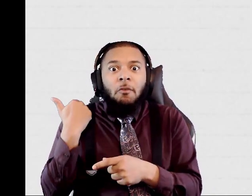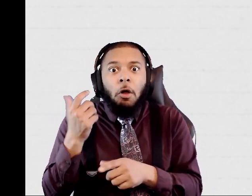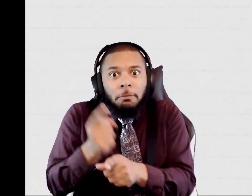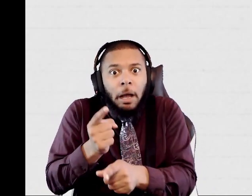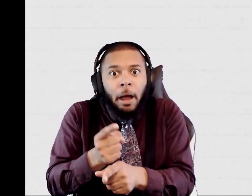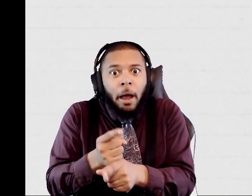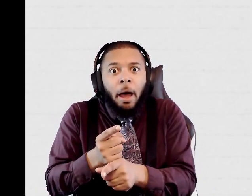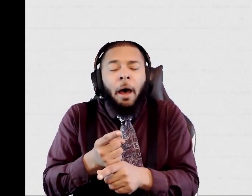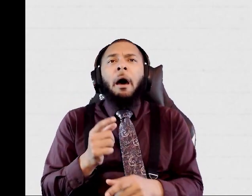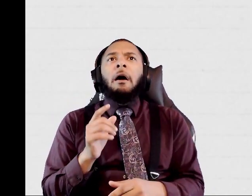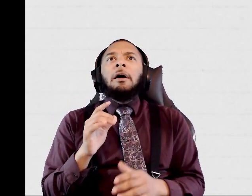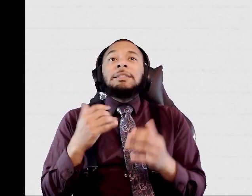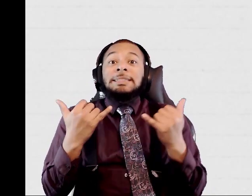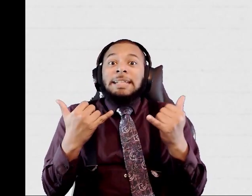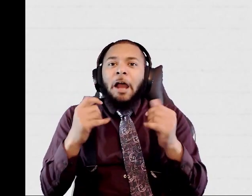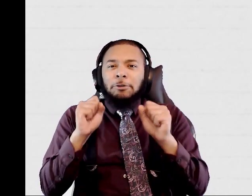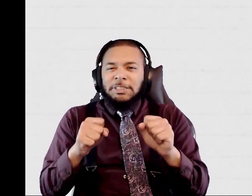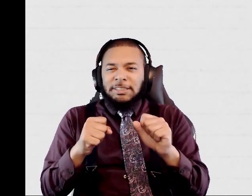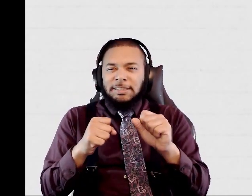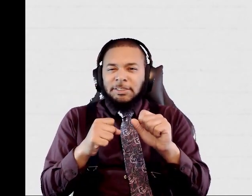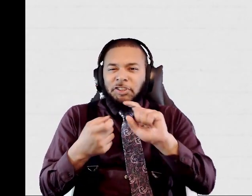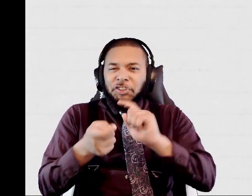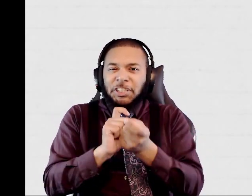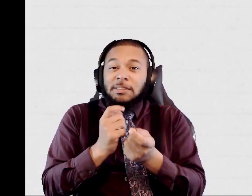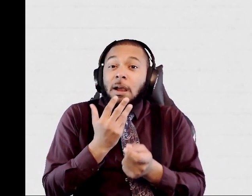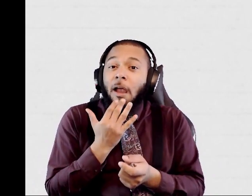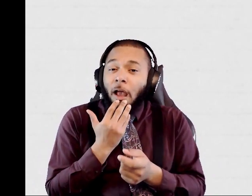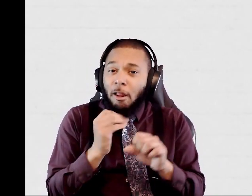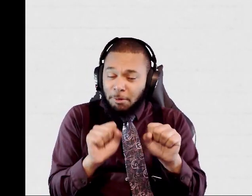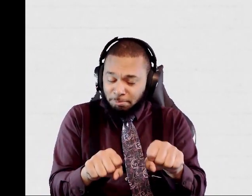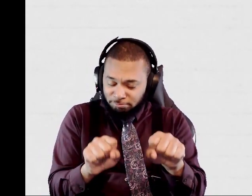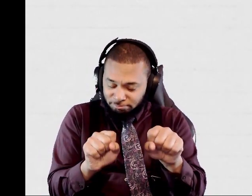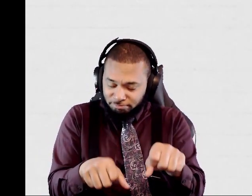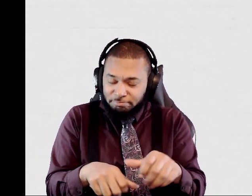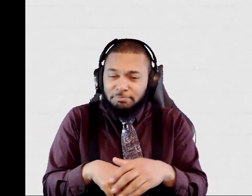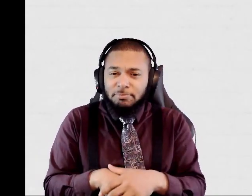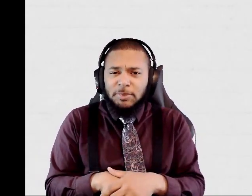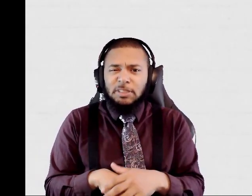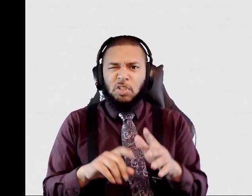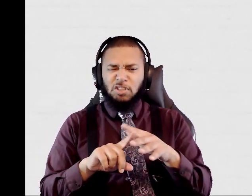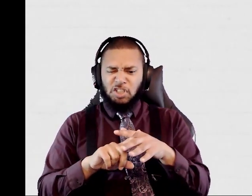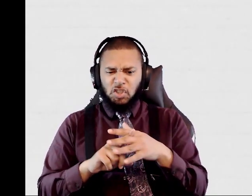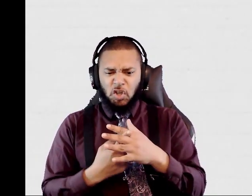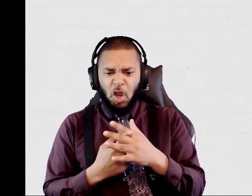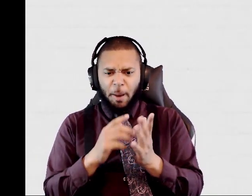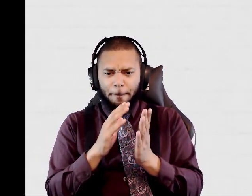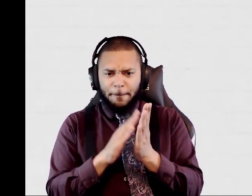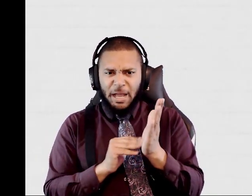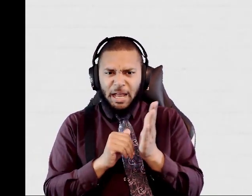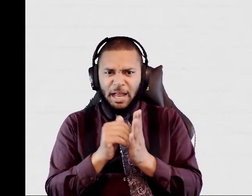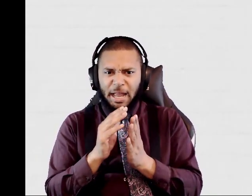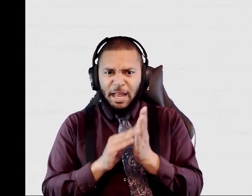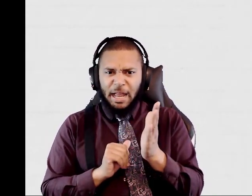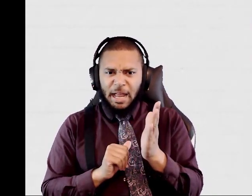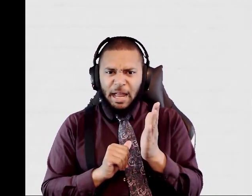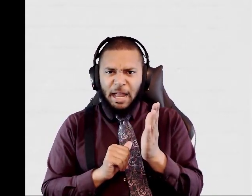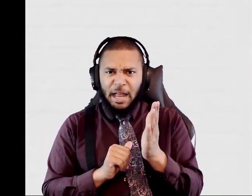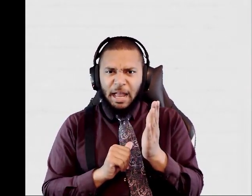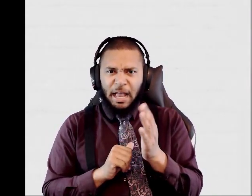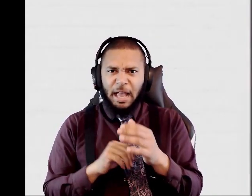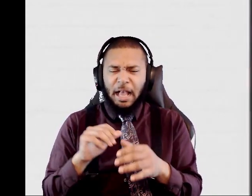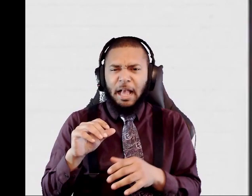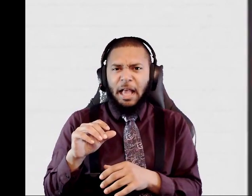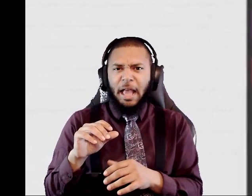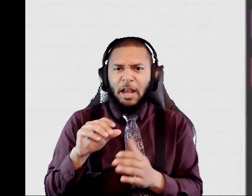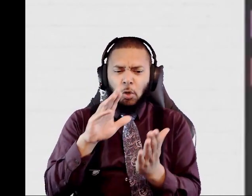the color of my square. So I wonder what start painting and brush with does. Those